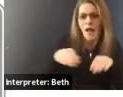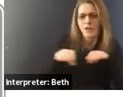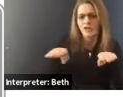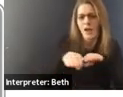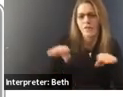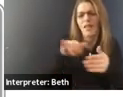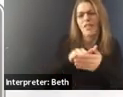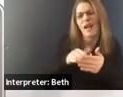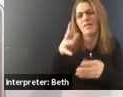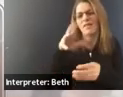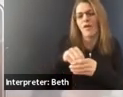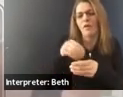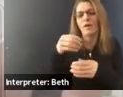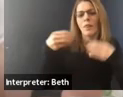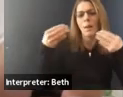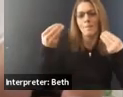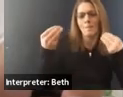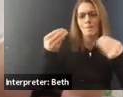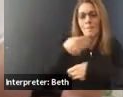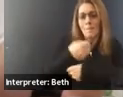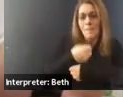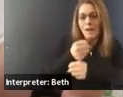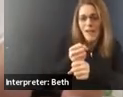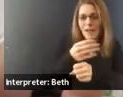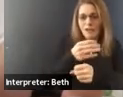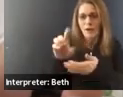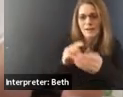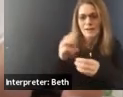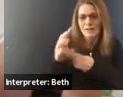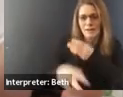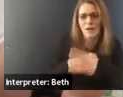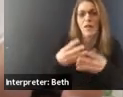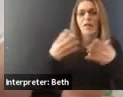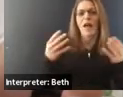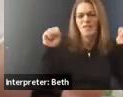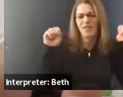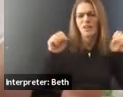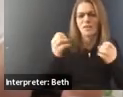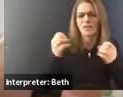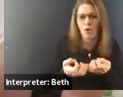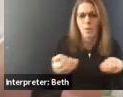manufacturing and design world. Lots of fitness equipment.